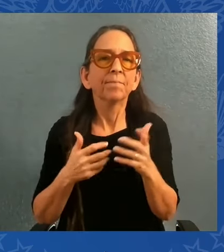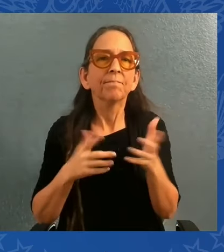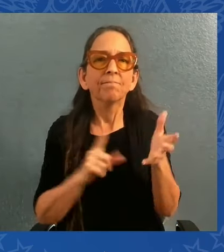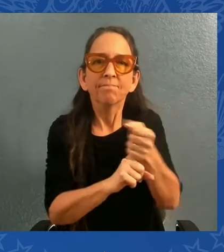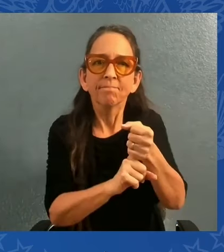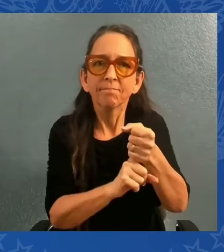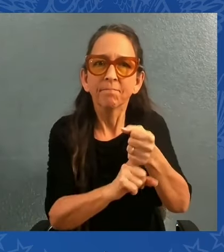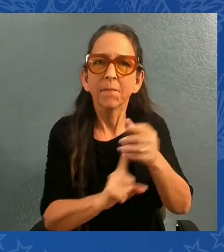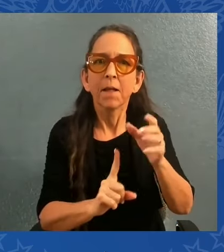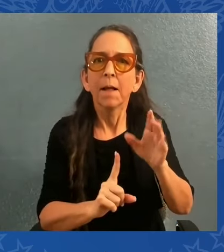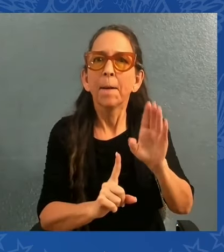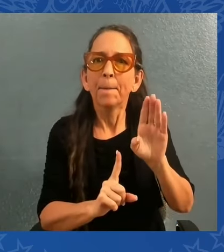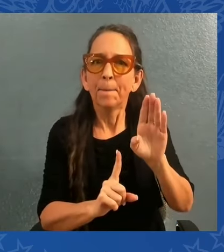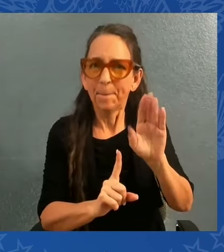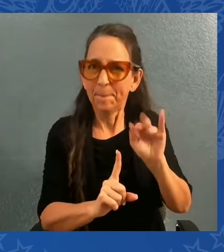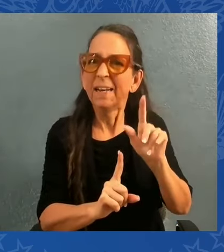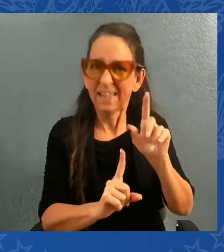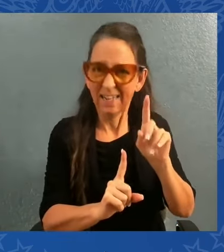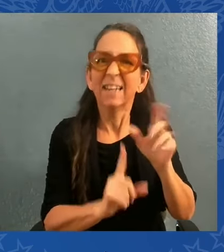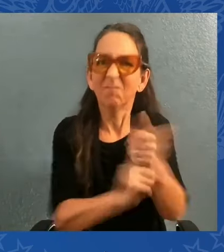I was determined not to leave it to the fifth.